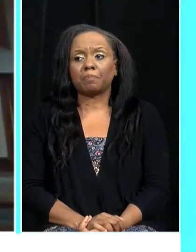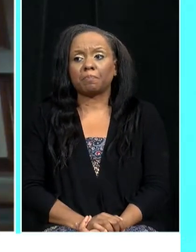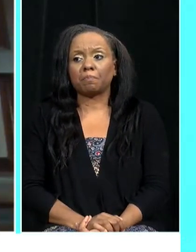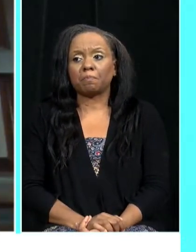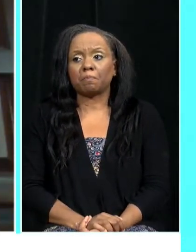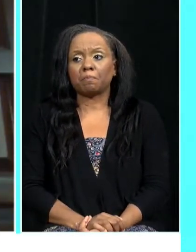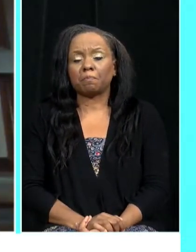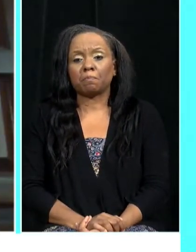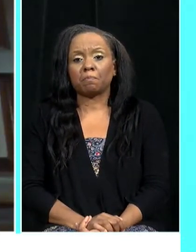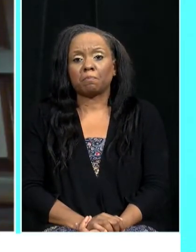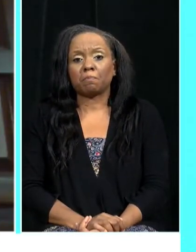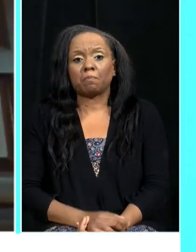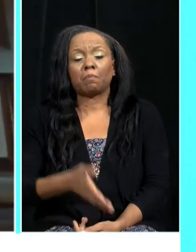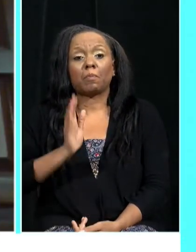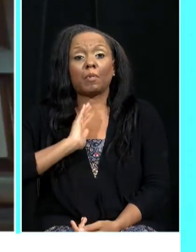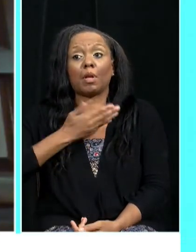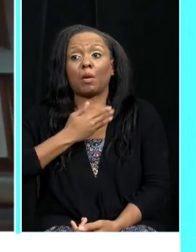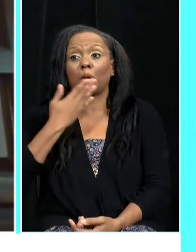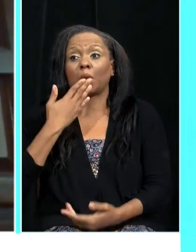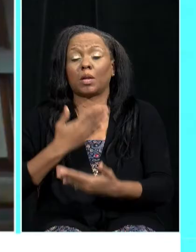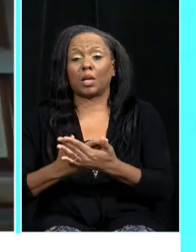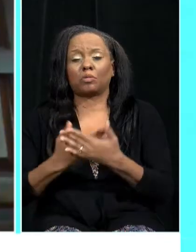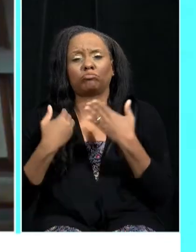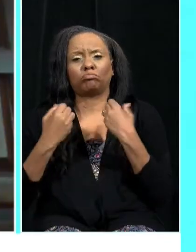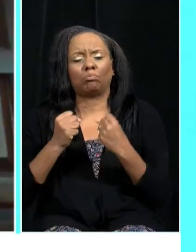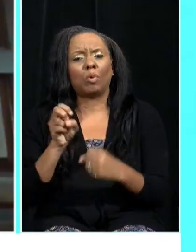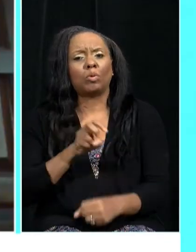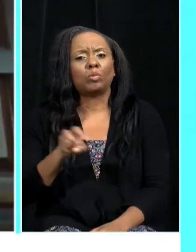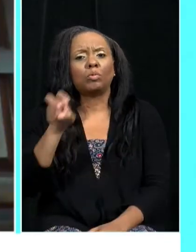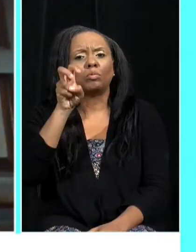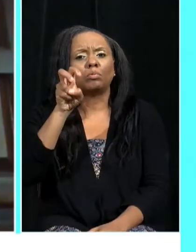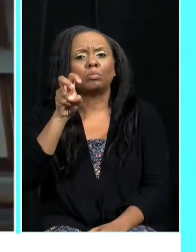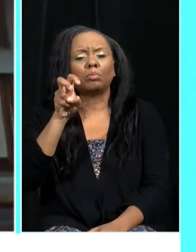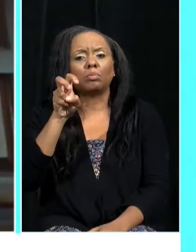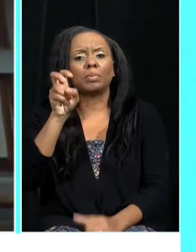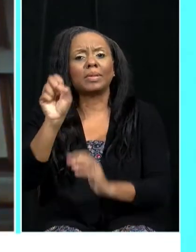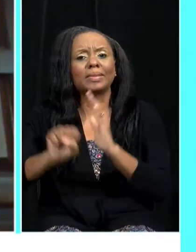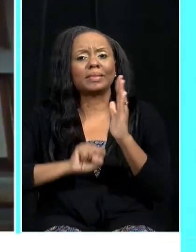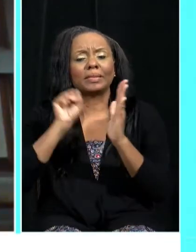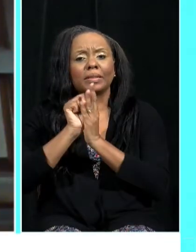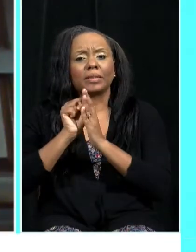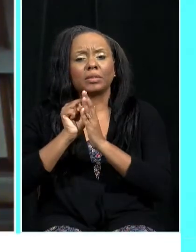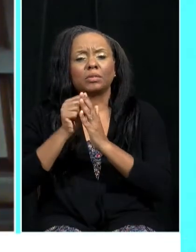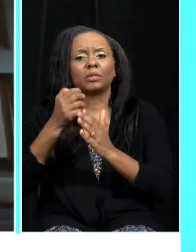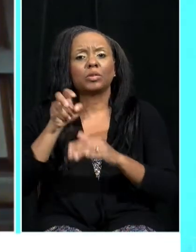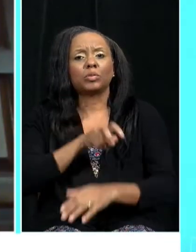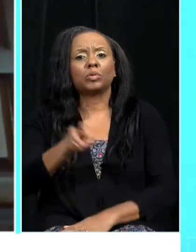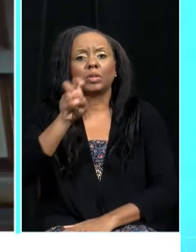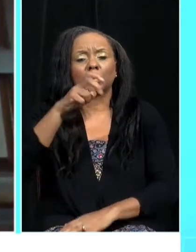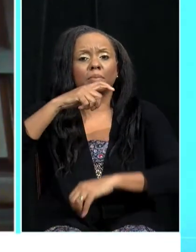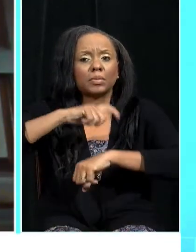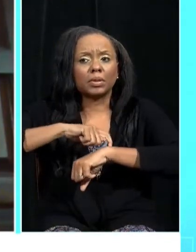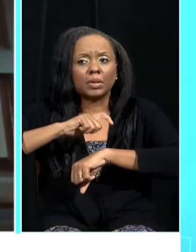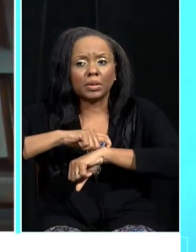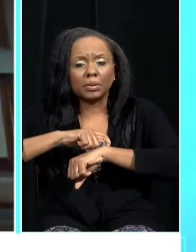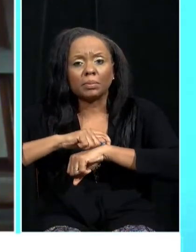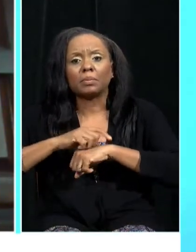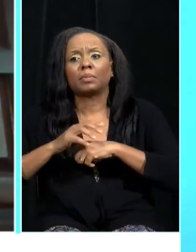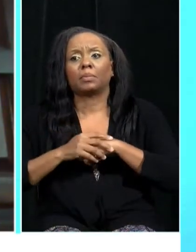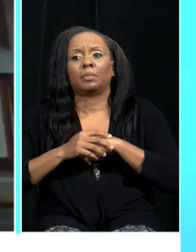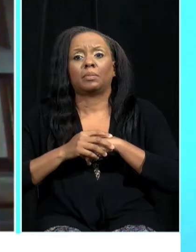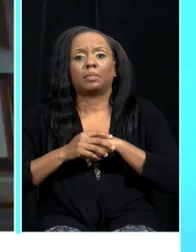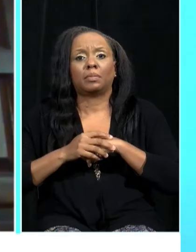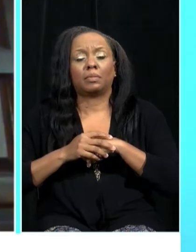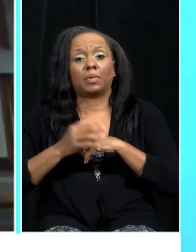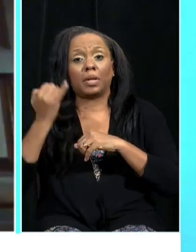and robust tourism season and the projections are there and all things hold and there's no